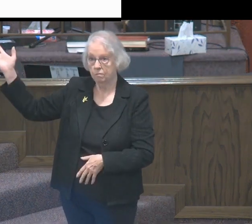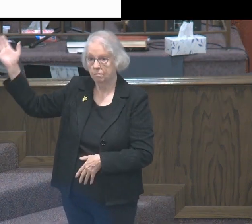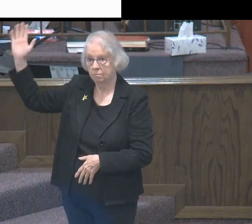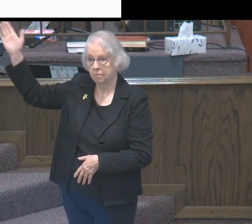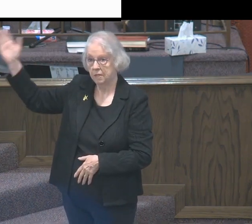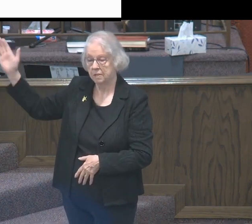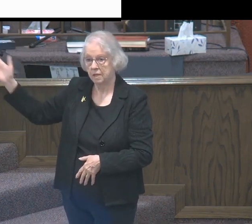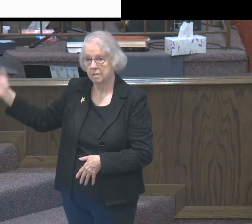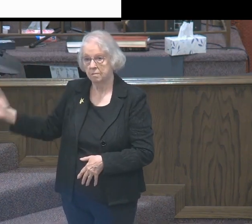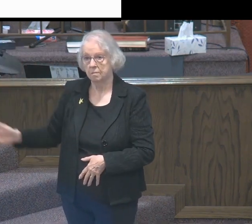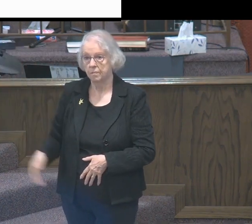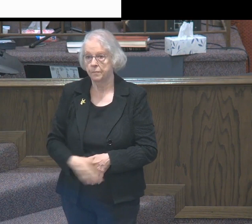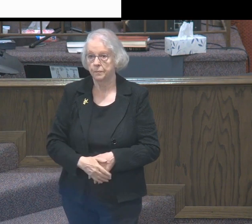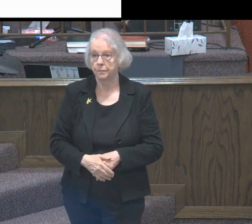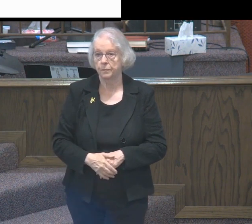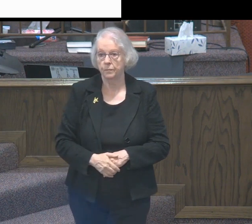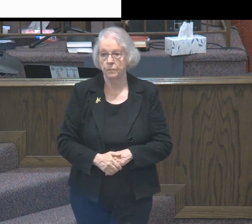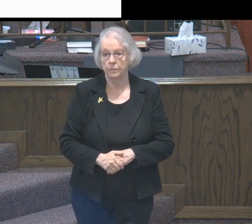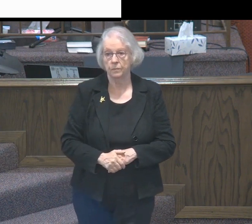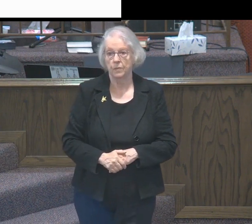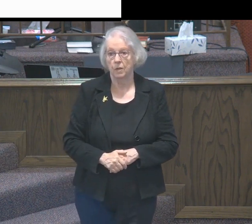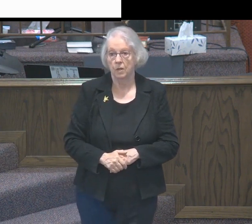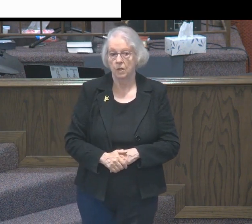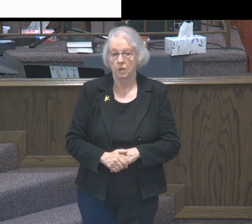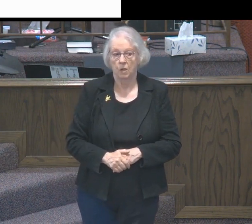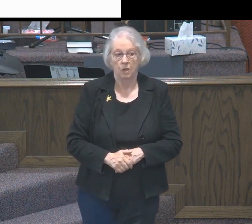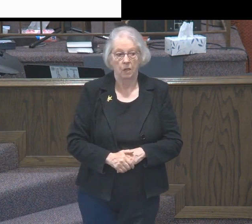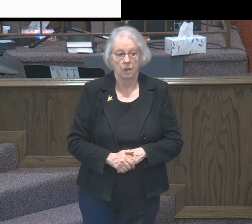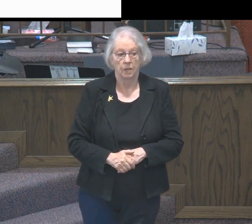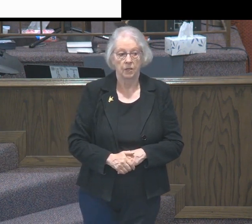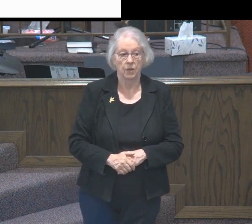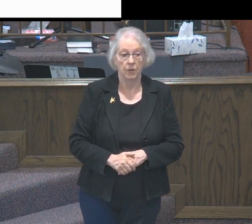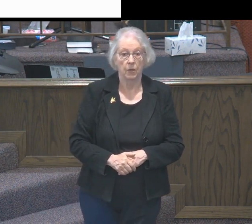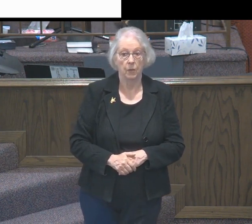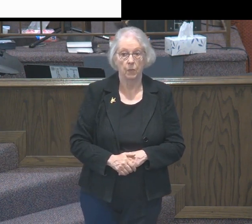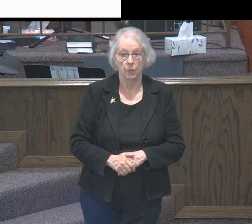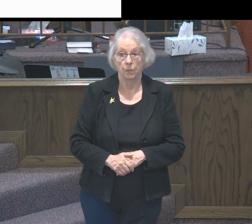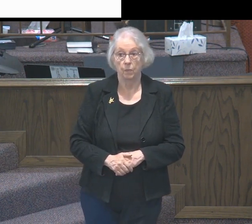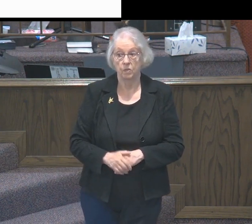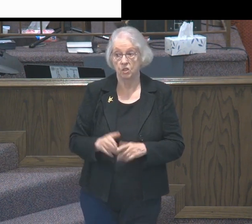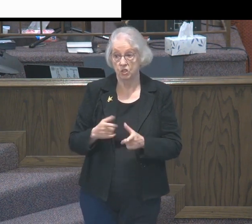the scribal law, here's where we are, the scribal law, and here's